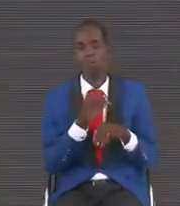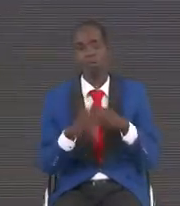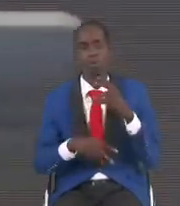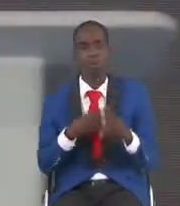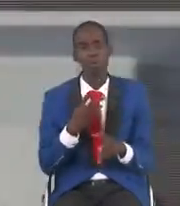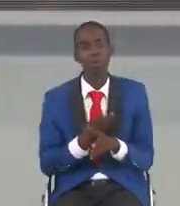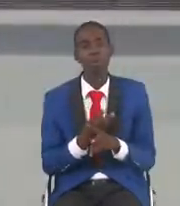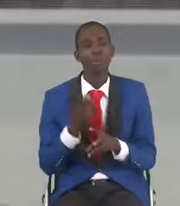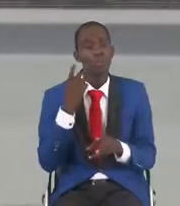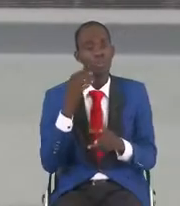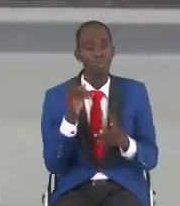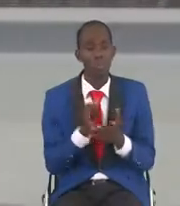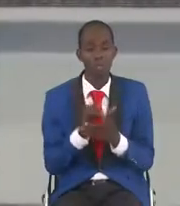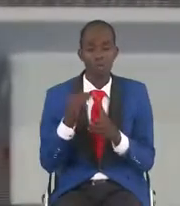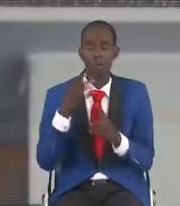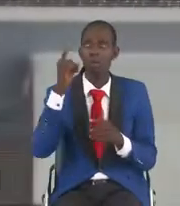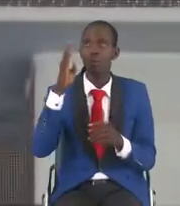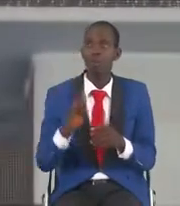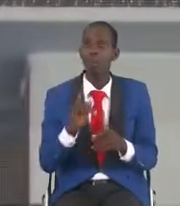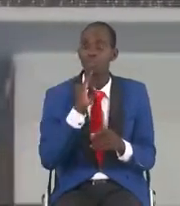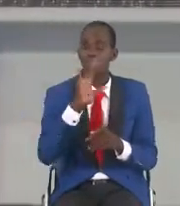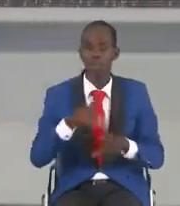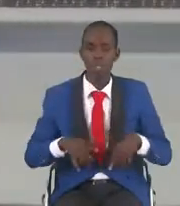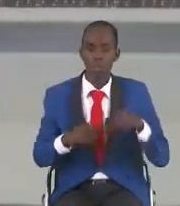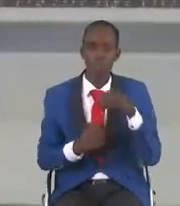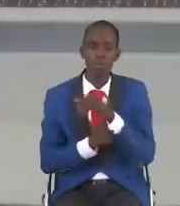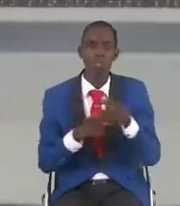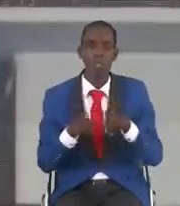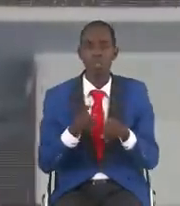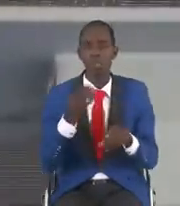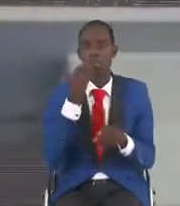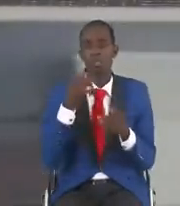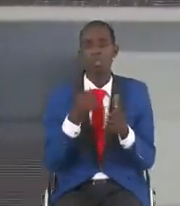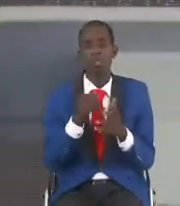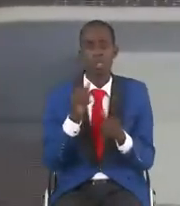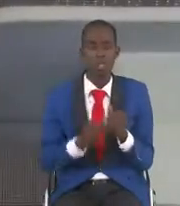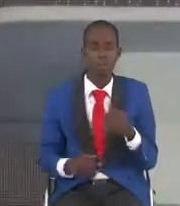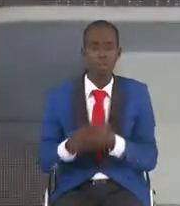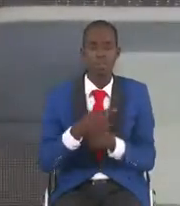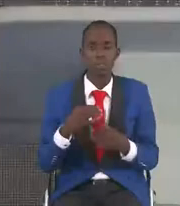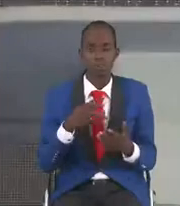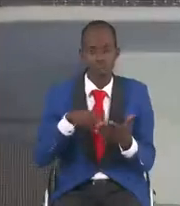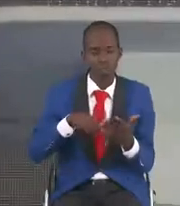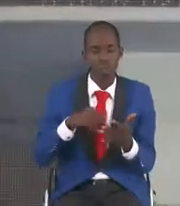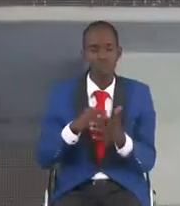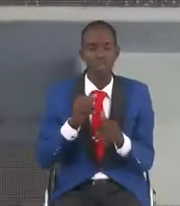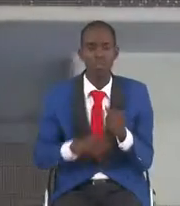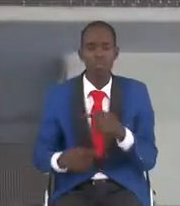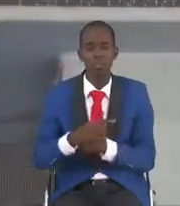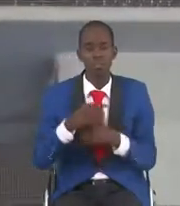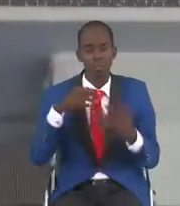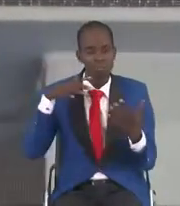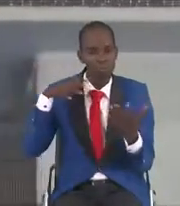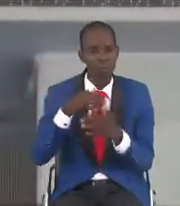life support. As you eat that every day, and as you read that every day, as you meditate on that